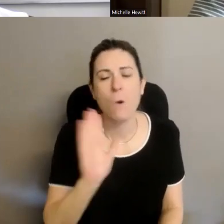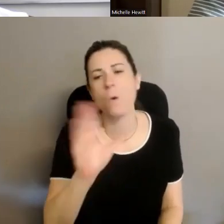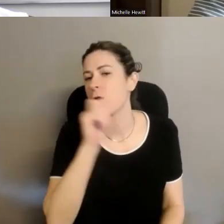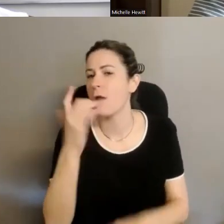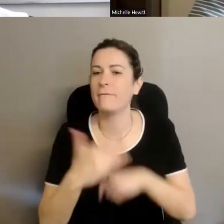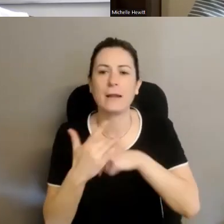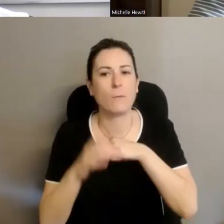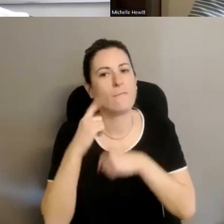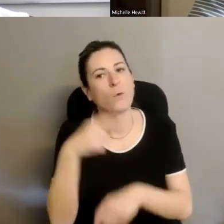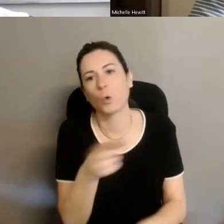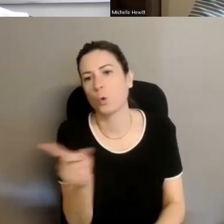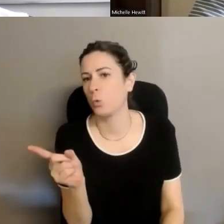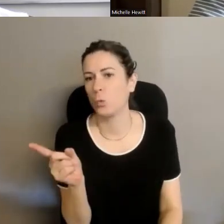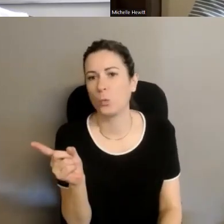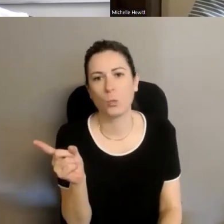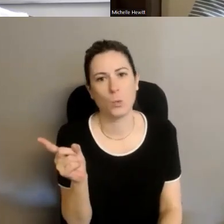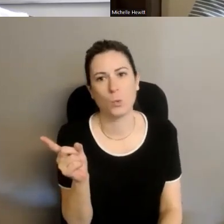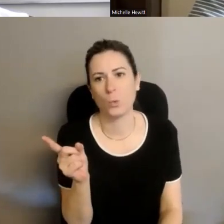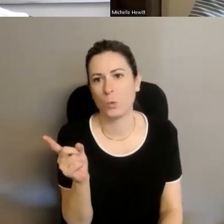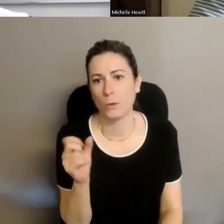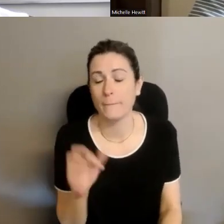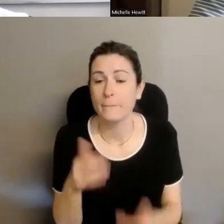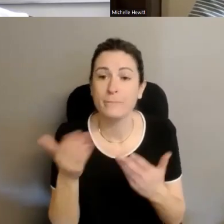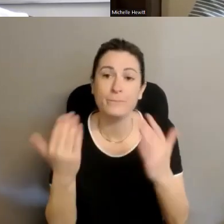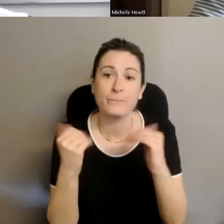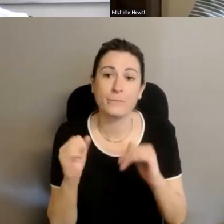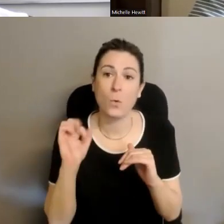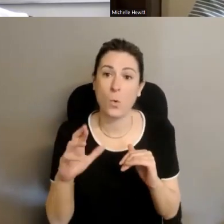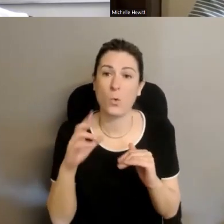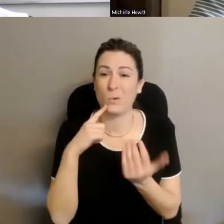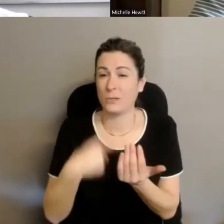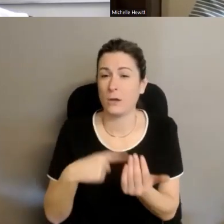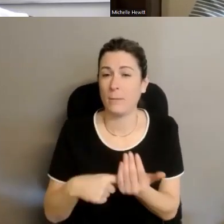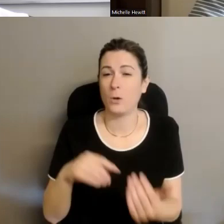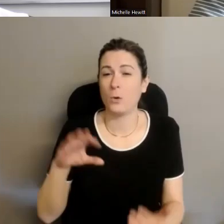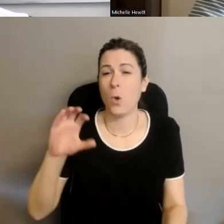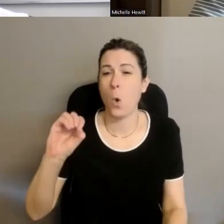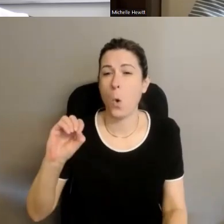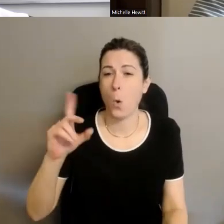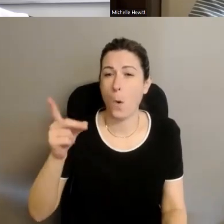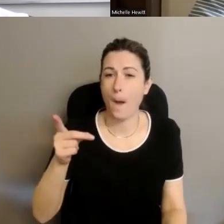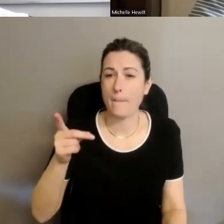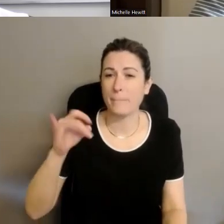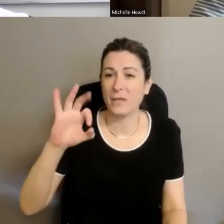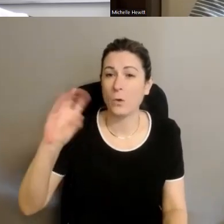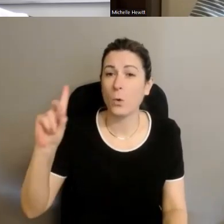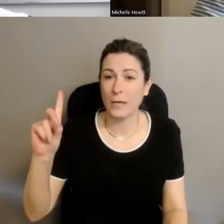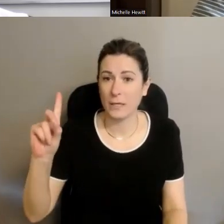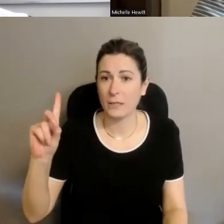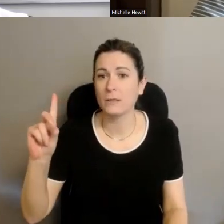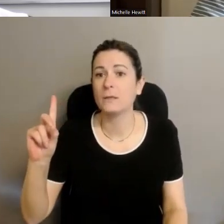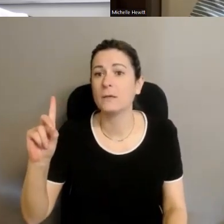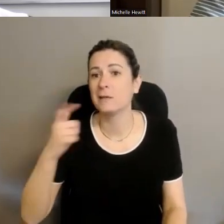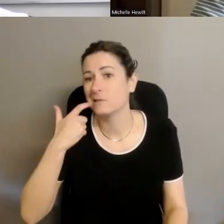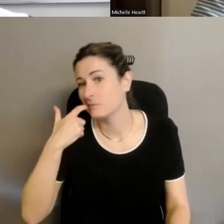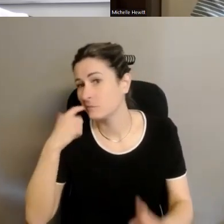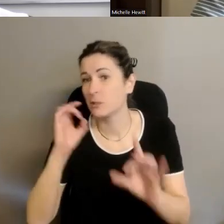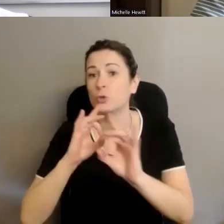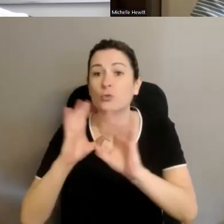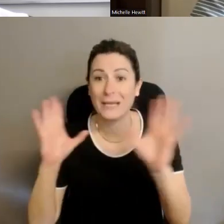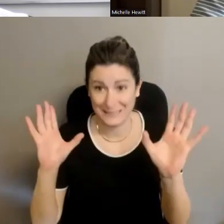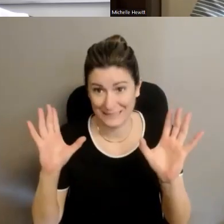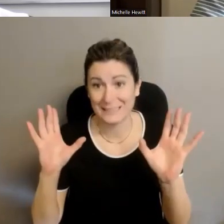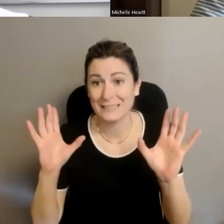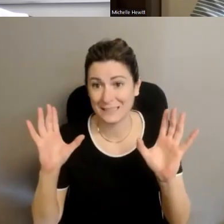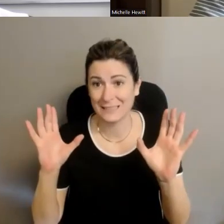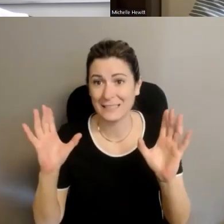crisis, drugs that again are not available, and that push people to